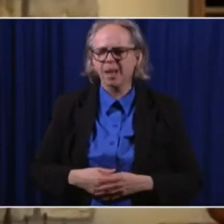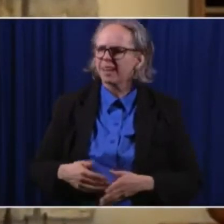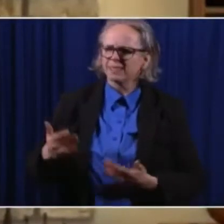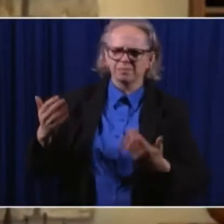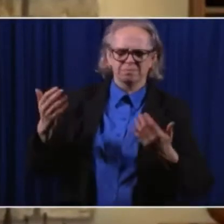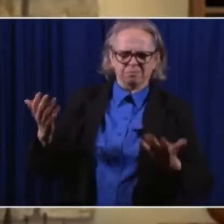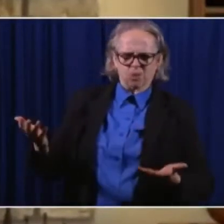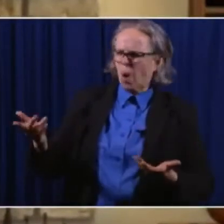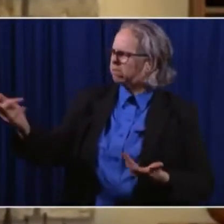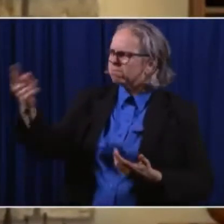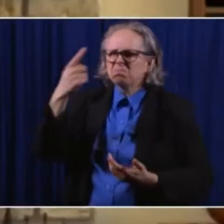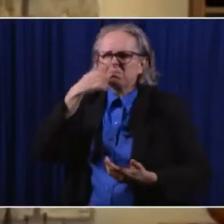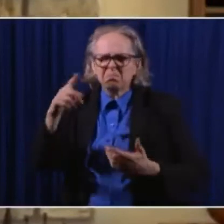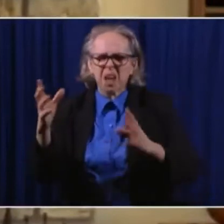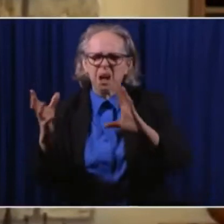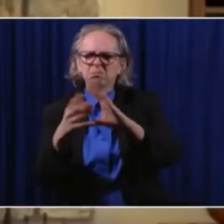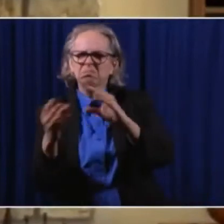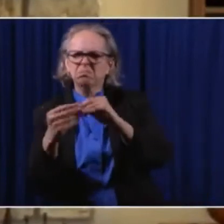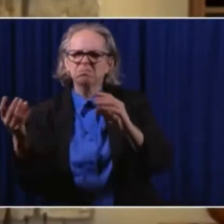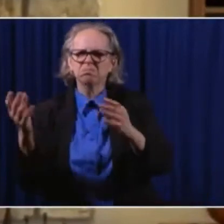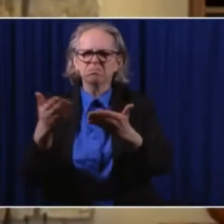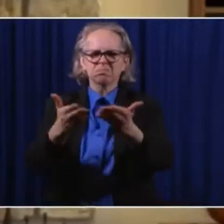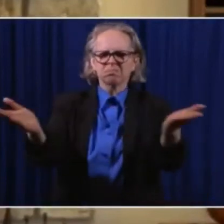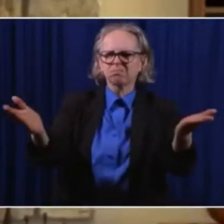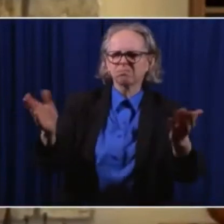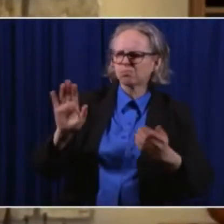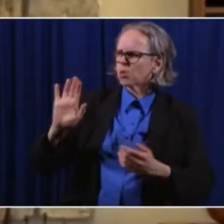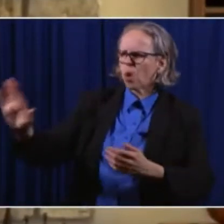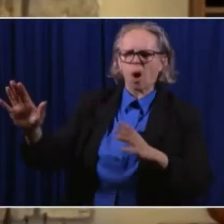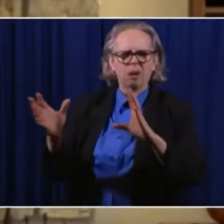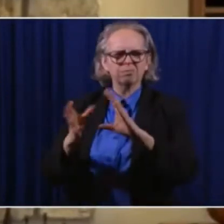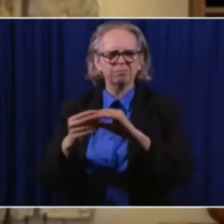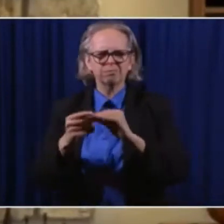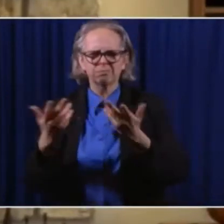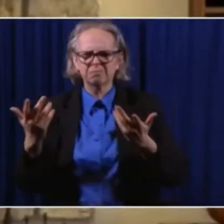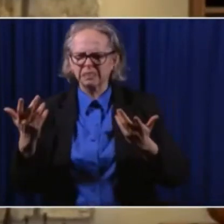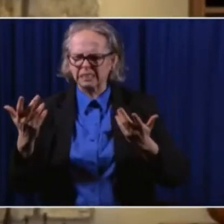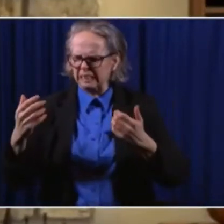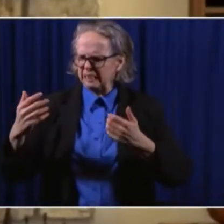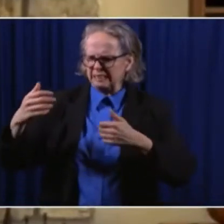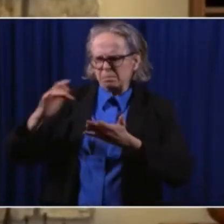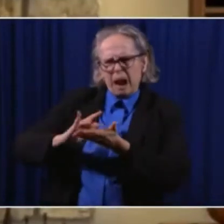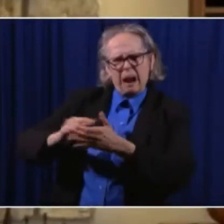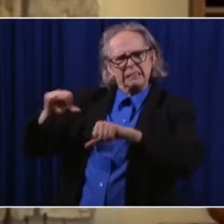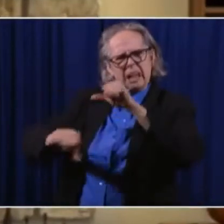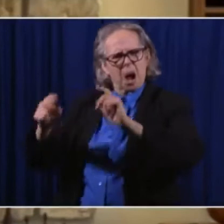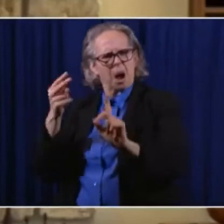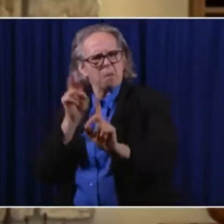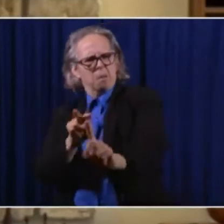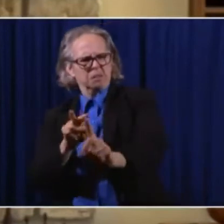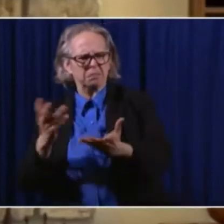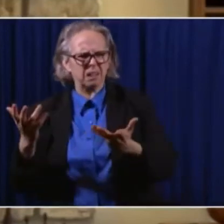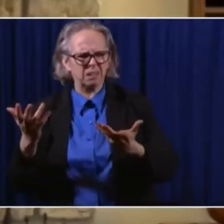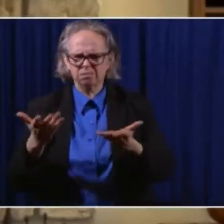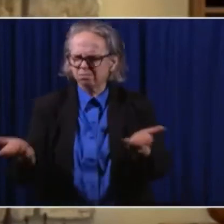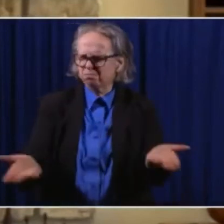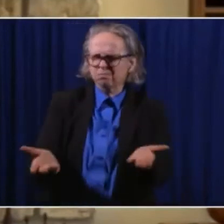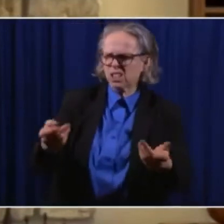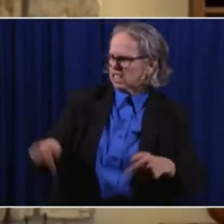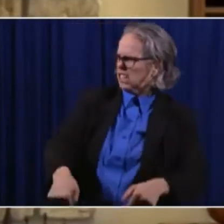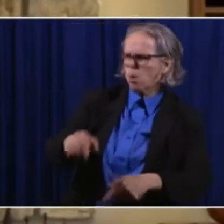little perspective from a medical, scientific point of view about what we're seeing in Ohio right now,